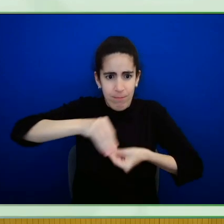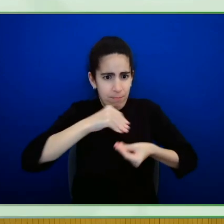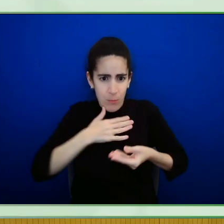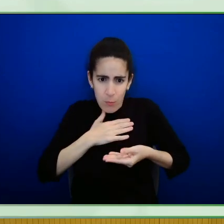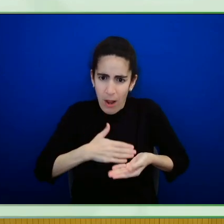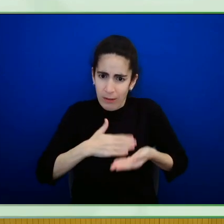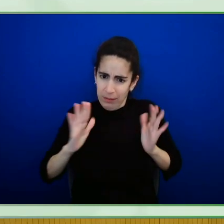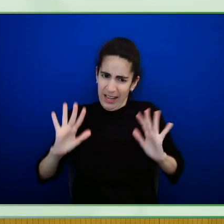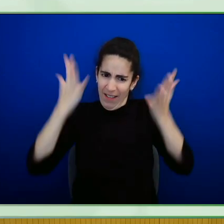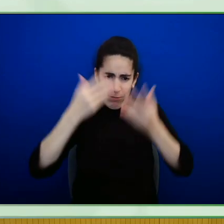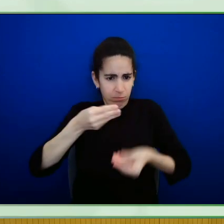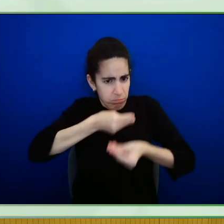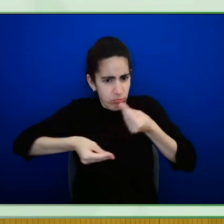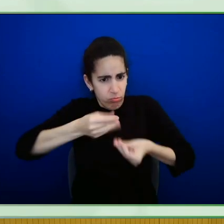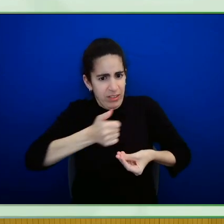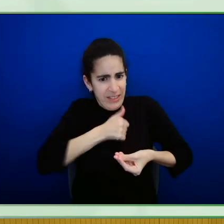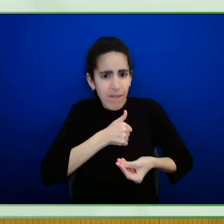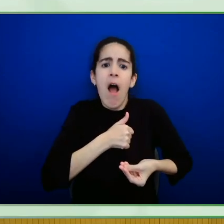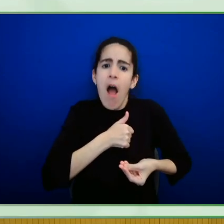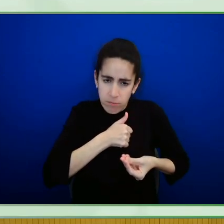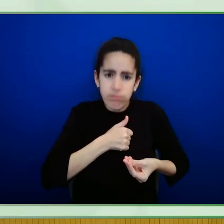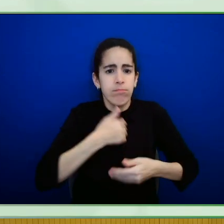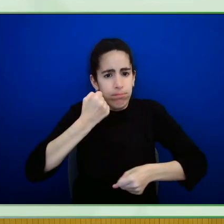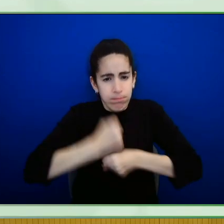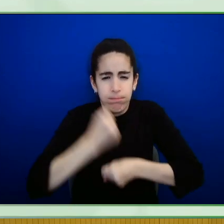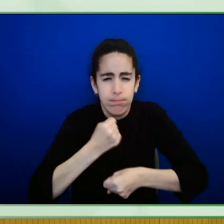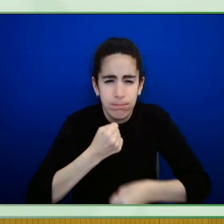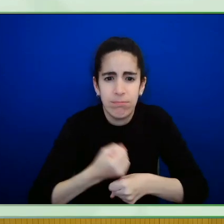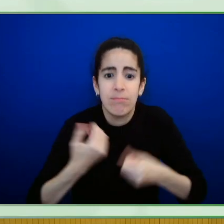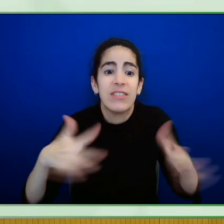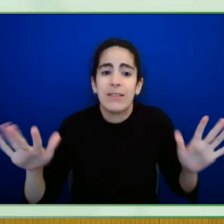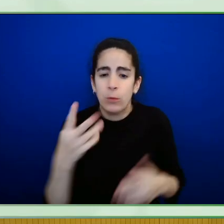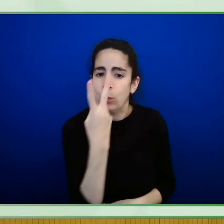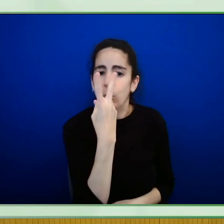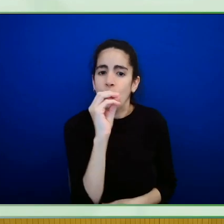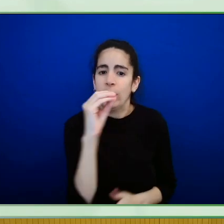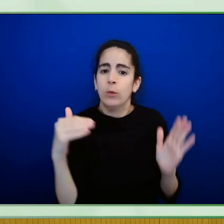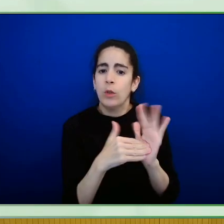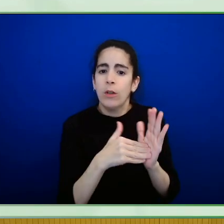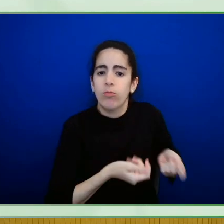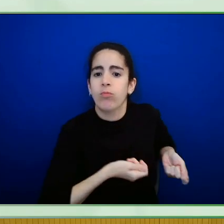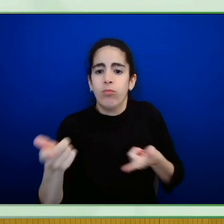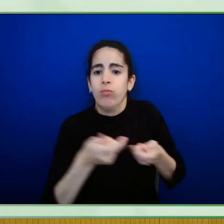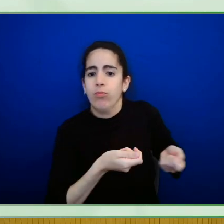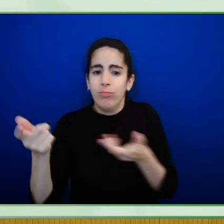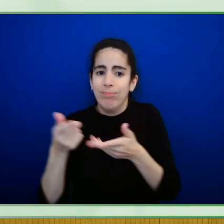more than 20,000 deliveries, creating an income for more than